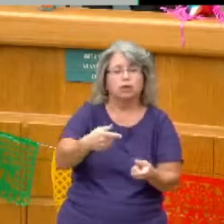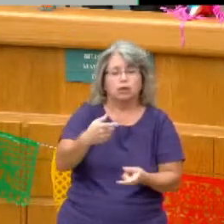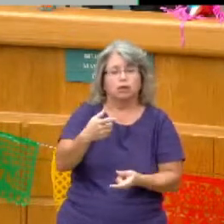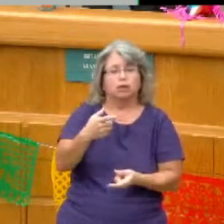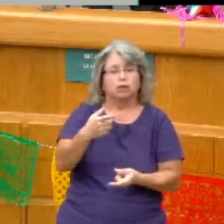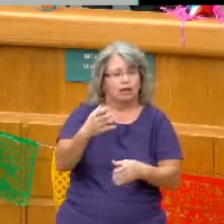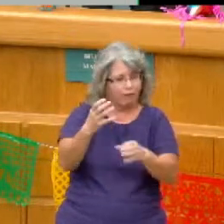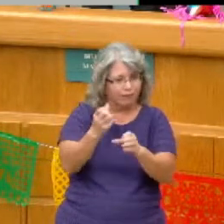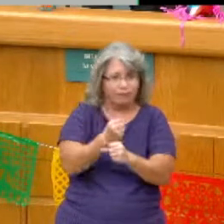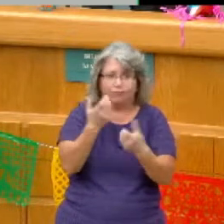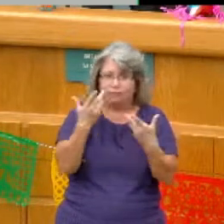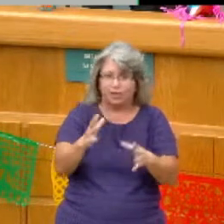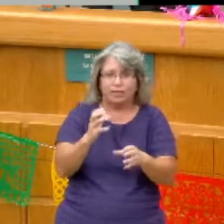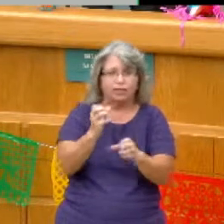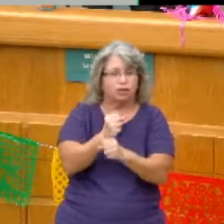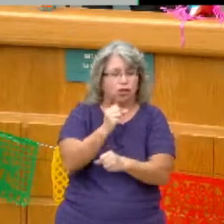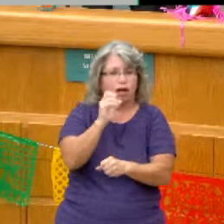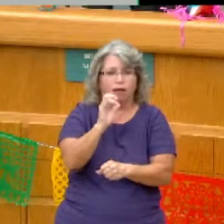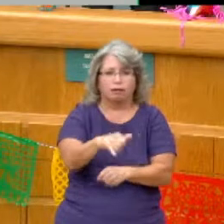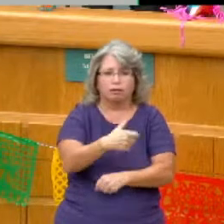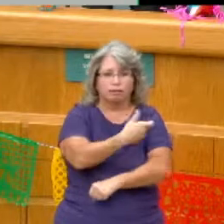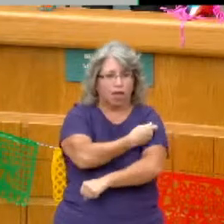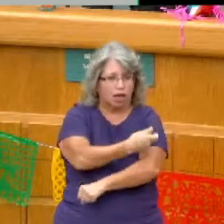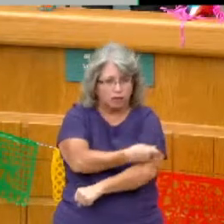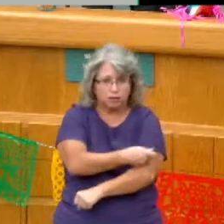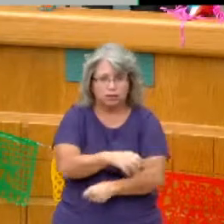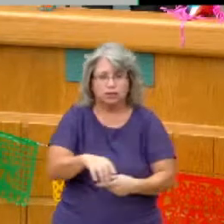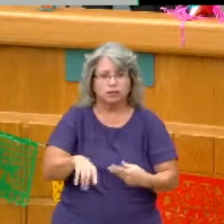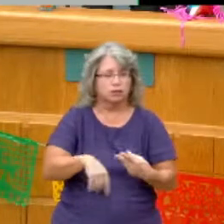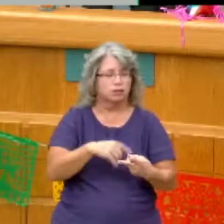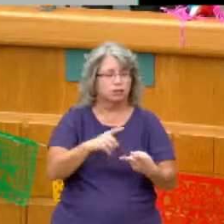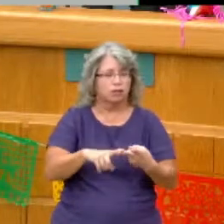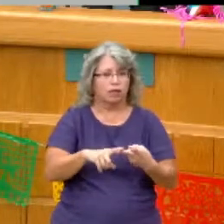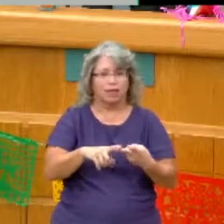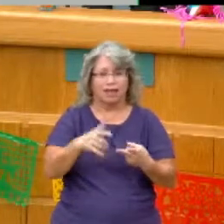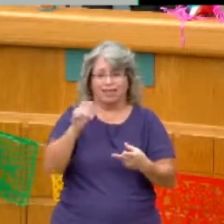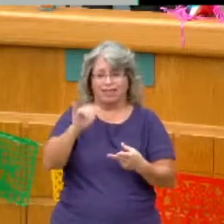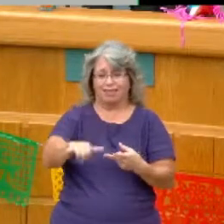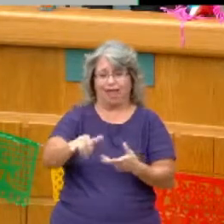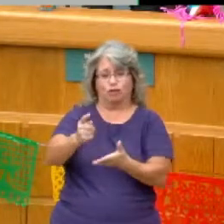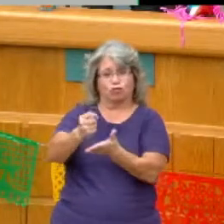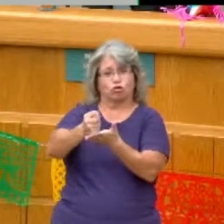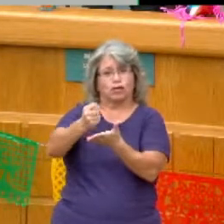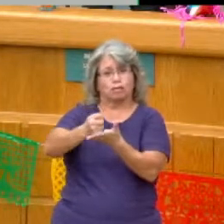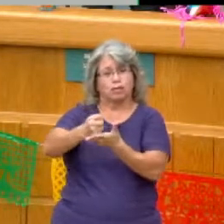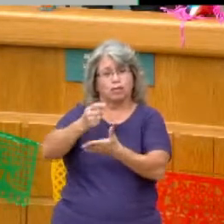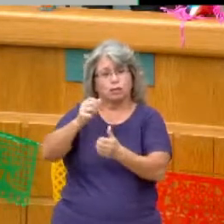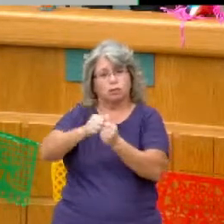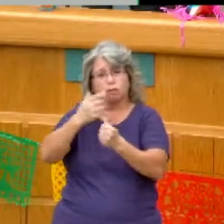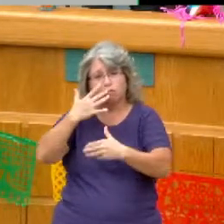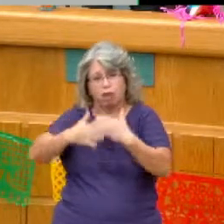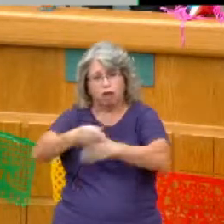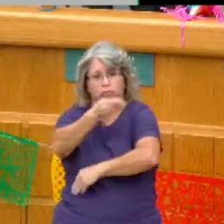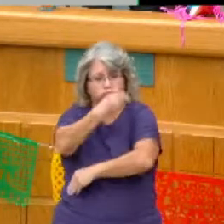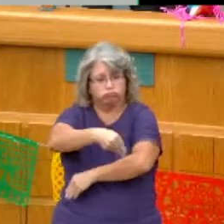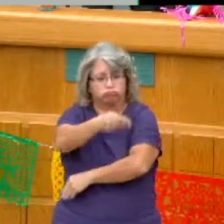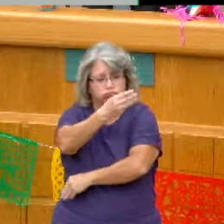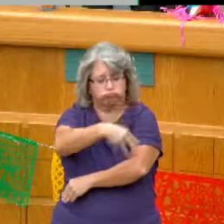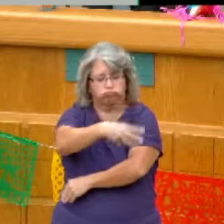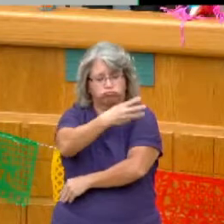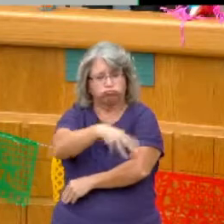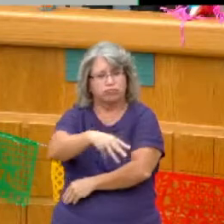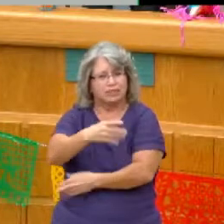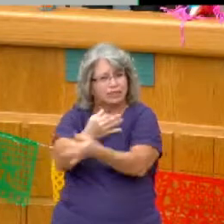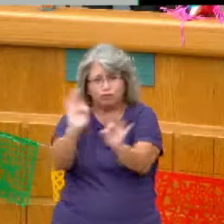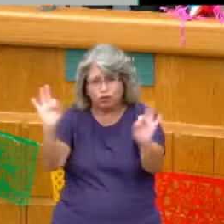They're free for people here in the Coastal Bend in Nueces County. There's 2 places you can go. Your doctor can give you a